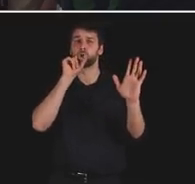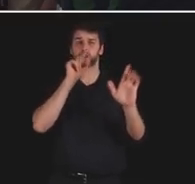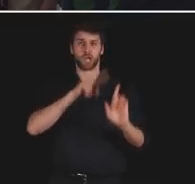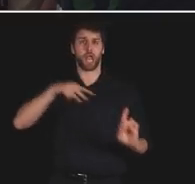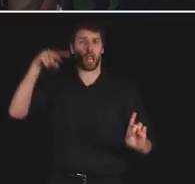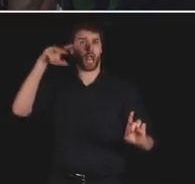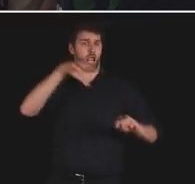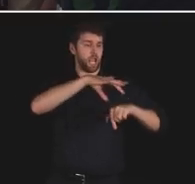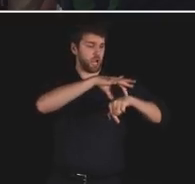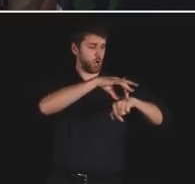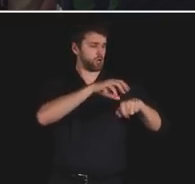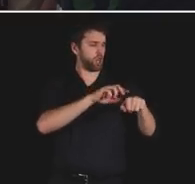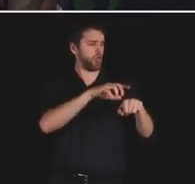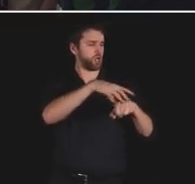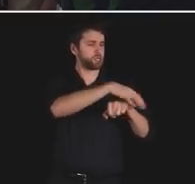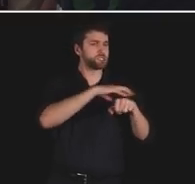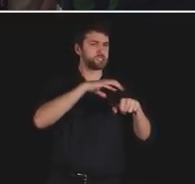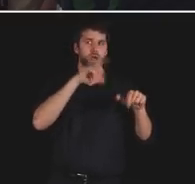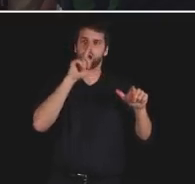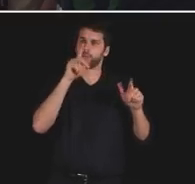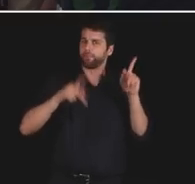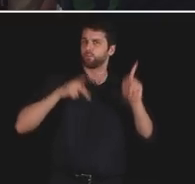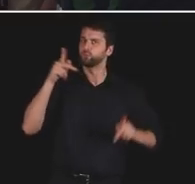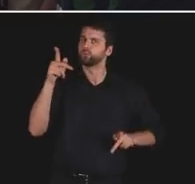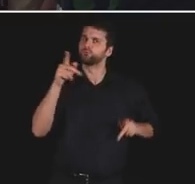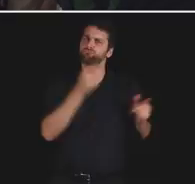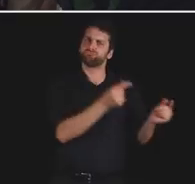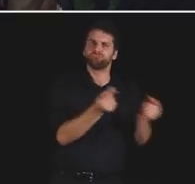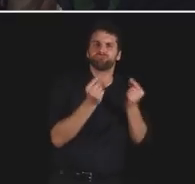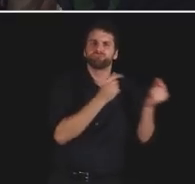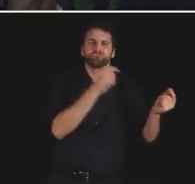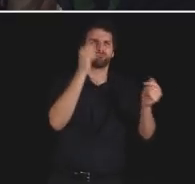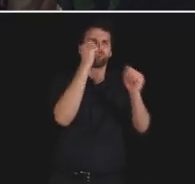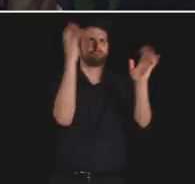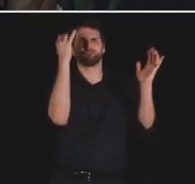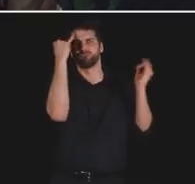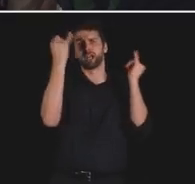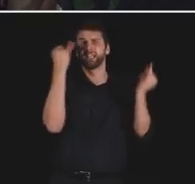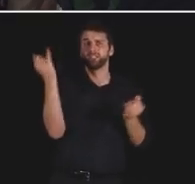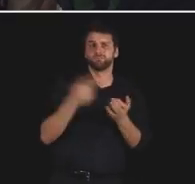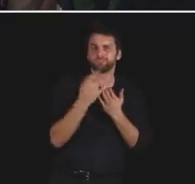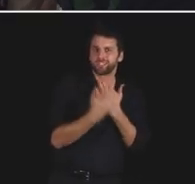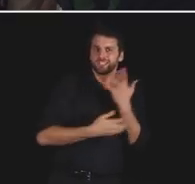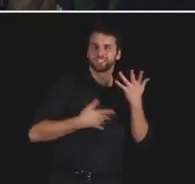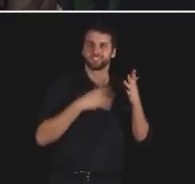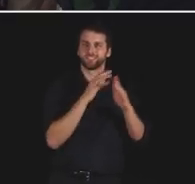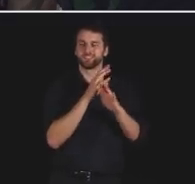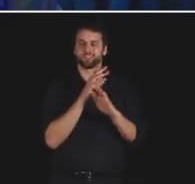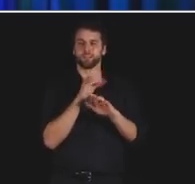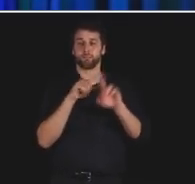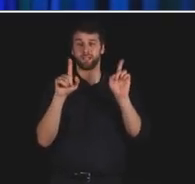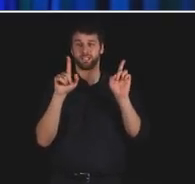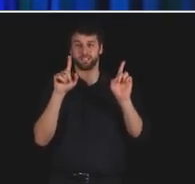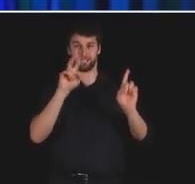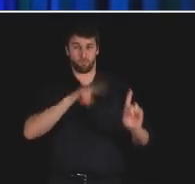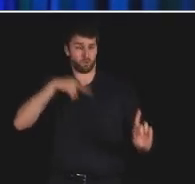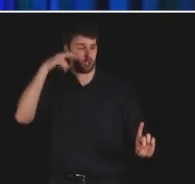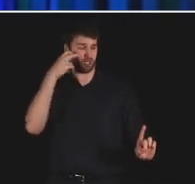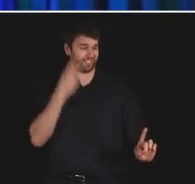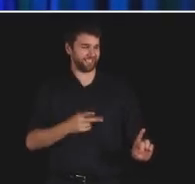all kinds of crazy ideas and projects with no visible borders dividing us at